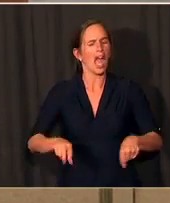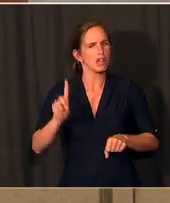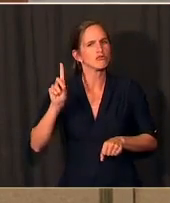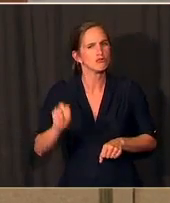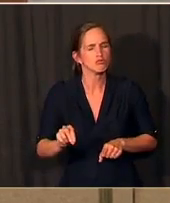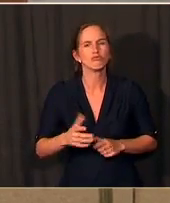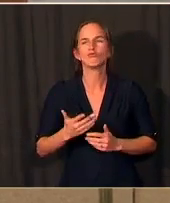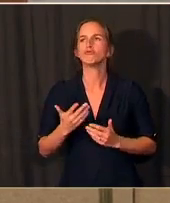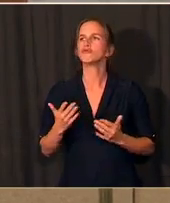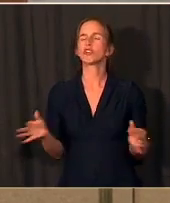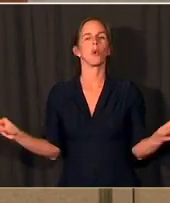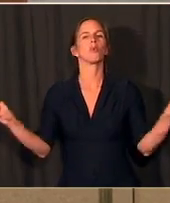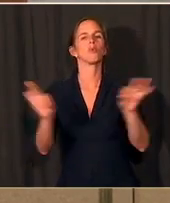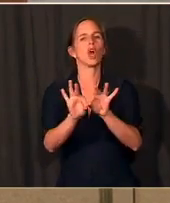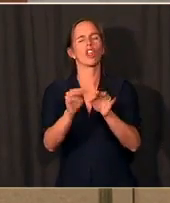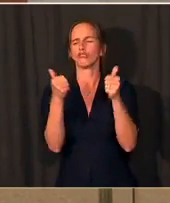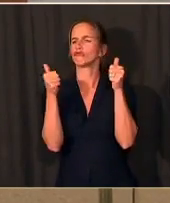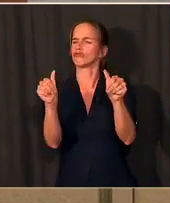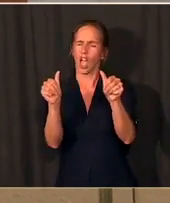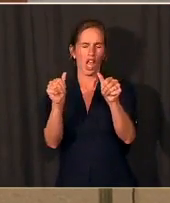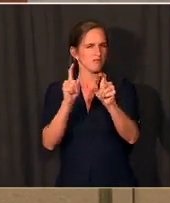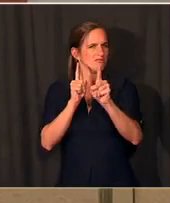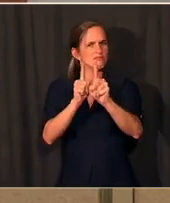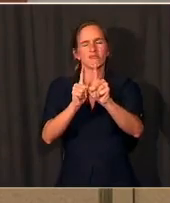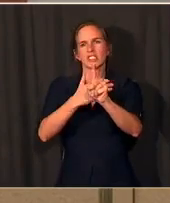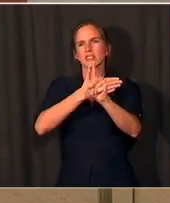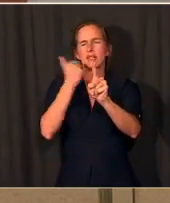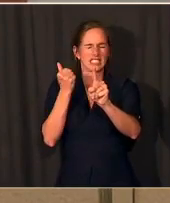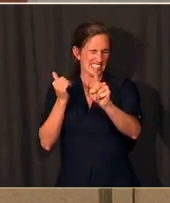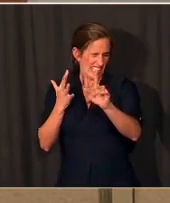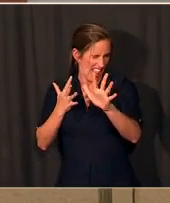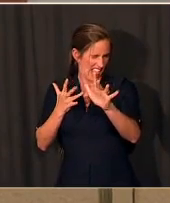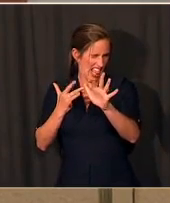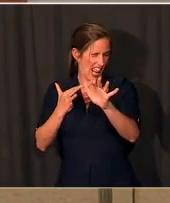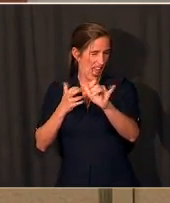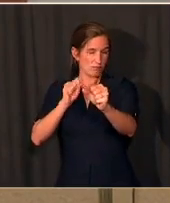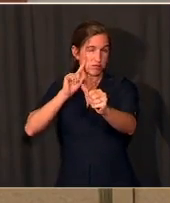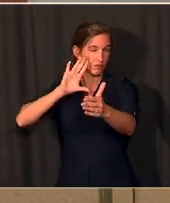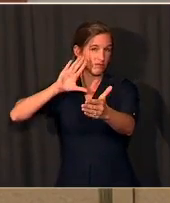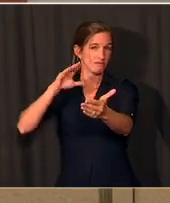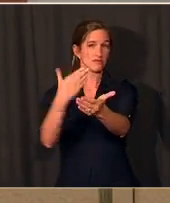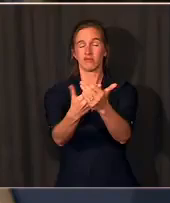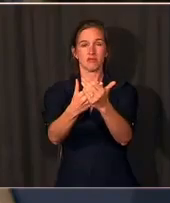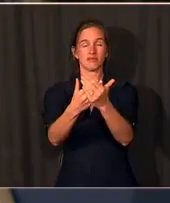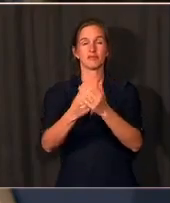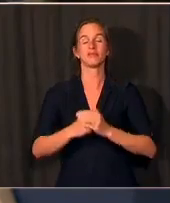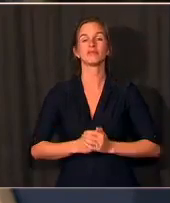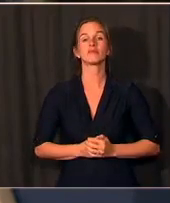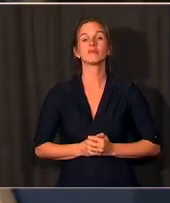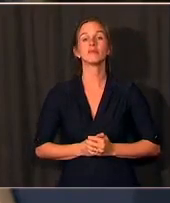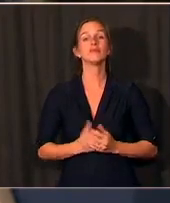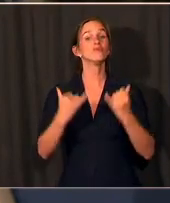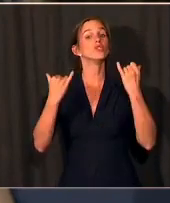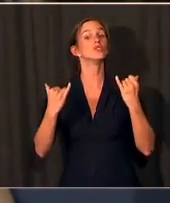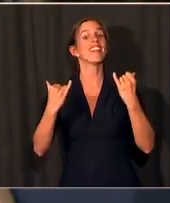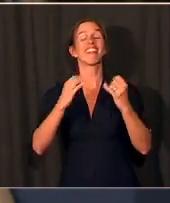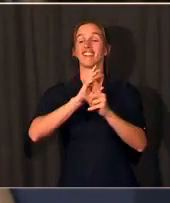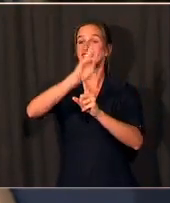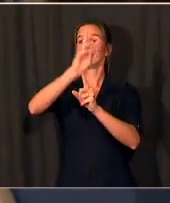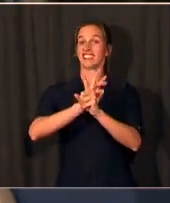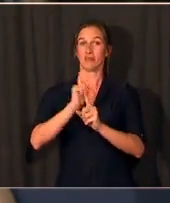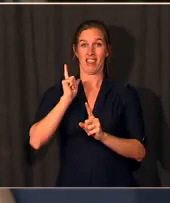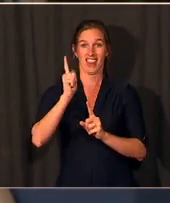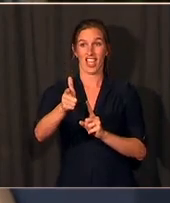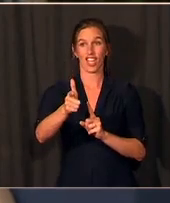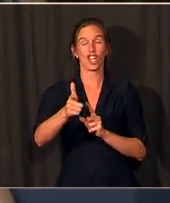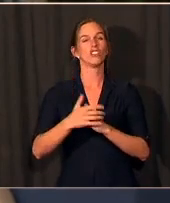worth trying with the best, our best to achieve it. Today, we're almost 6 months later, and I think